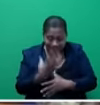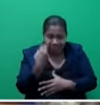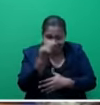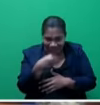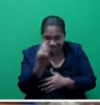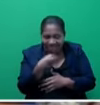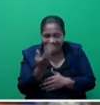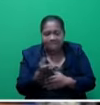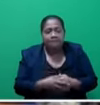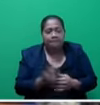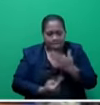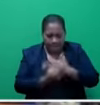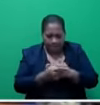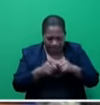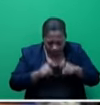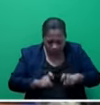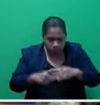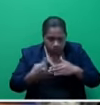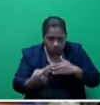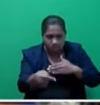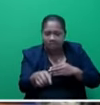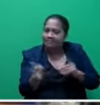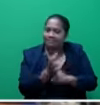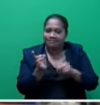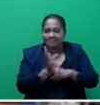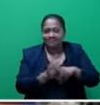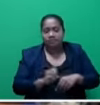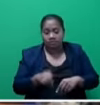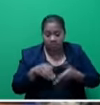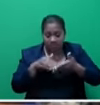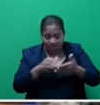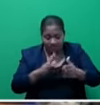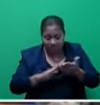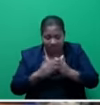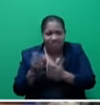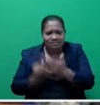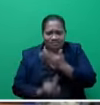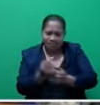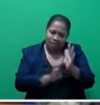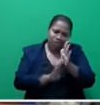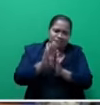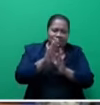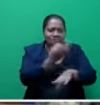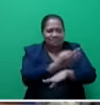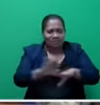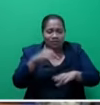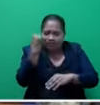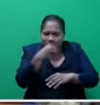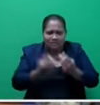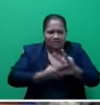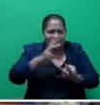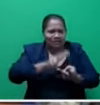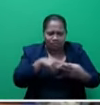but sustaining this is essential. It could help communities boost the resilience of their fresh fruit and vegetable